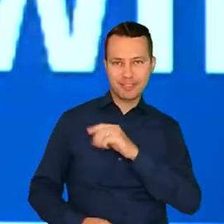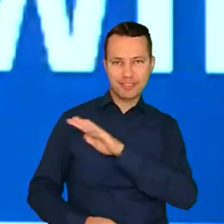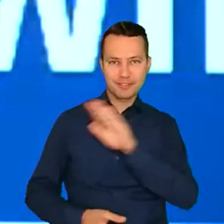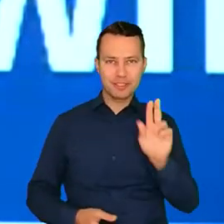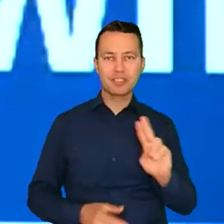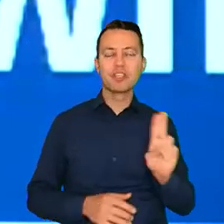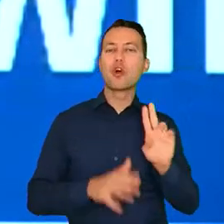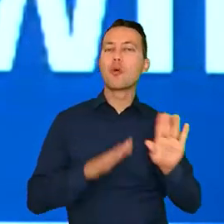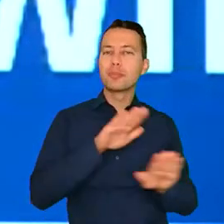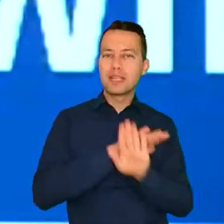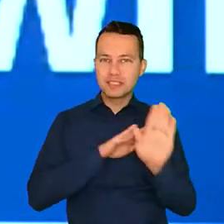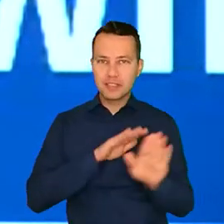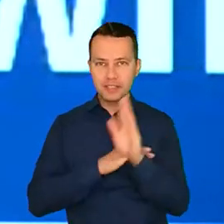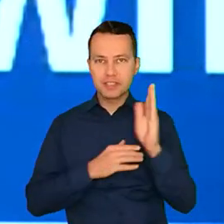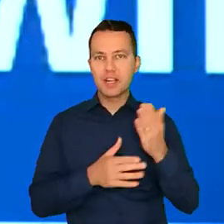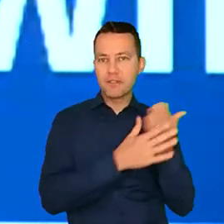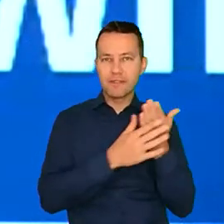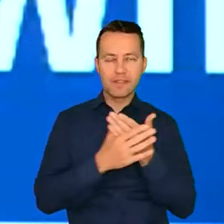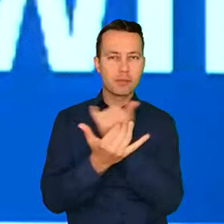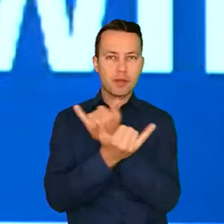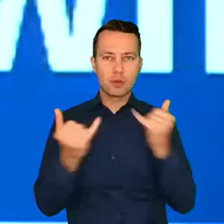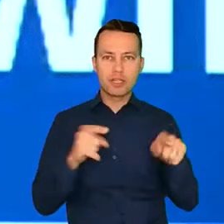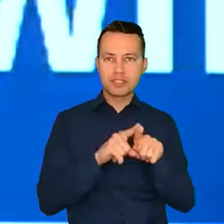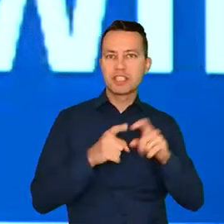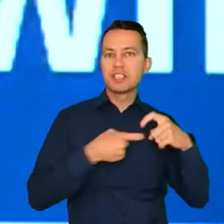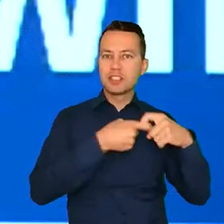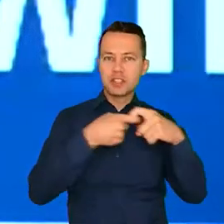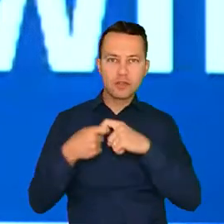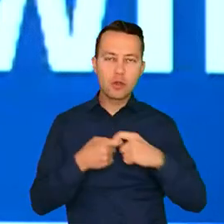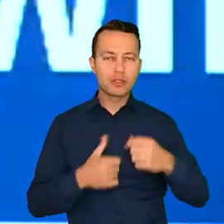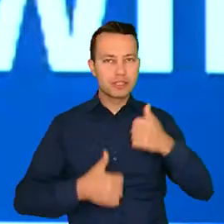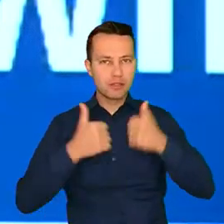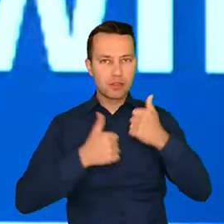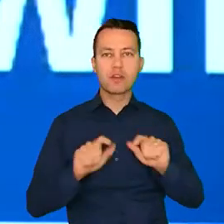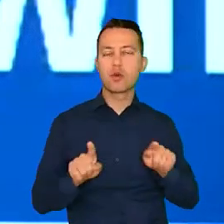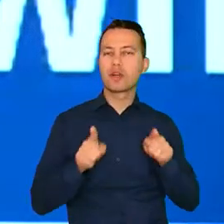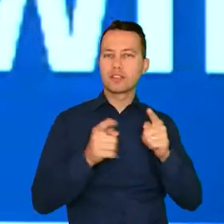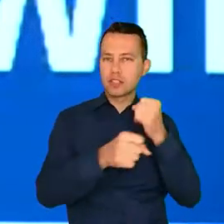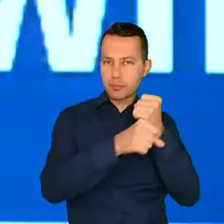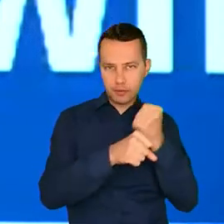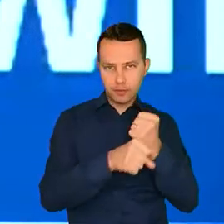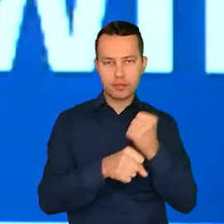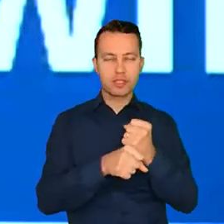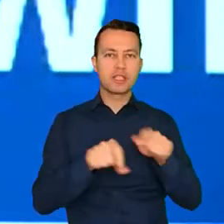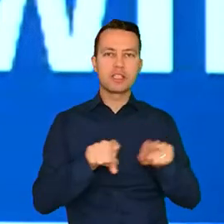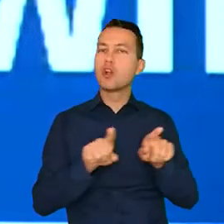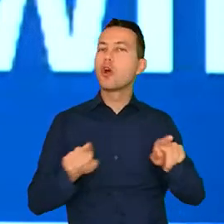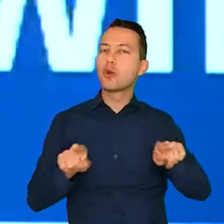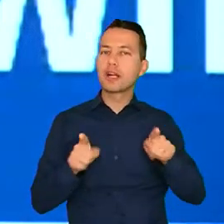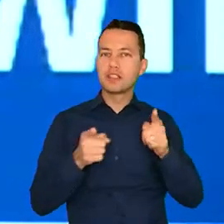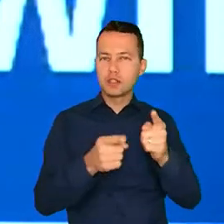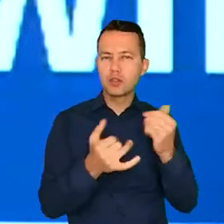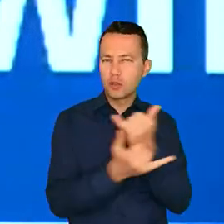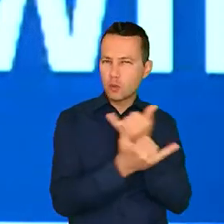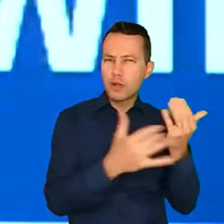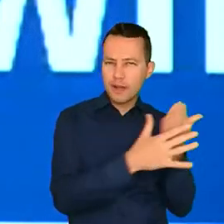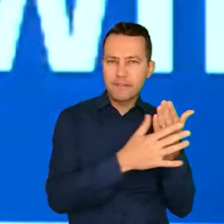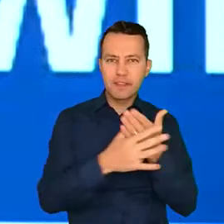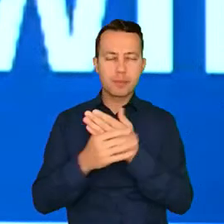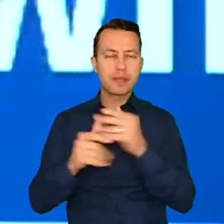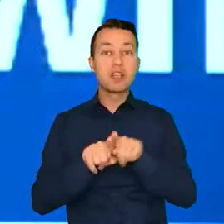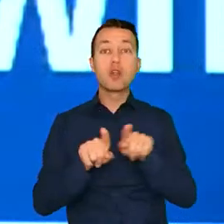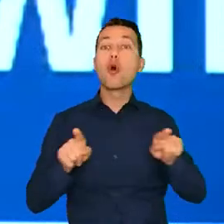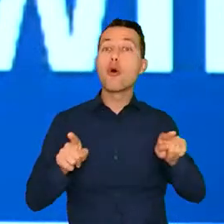welcome representatives of business, of labor unions, of employers' unions,